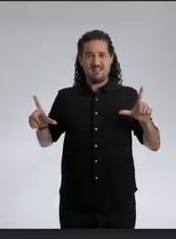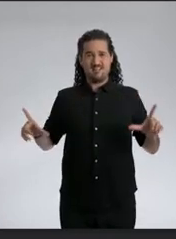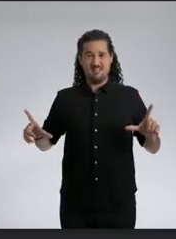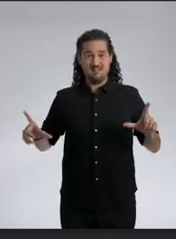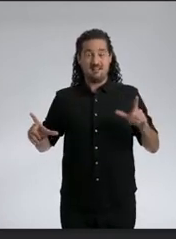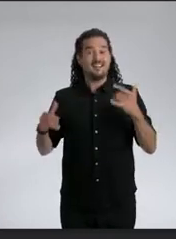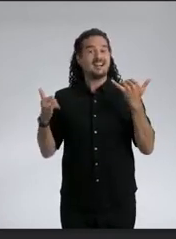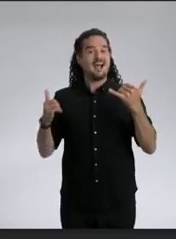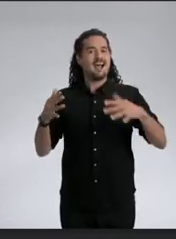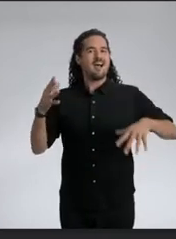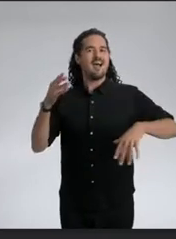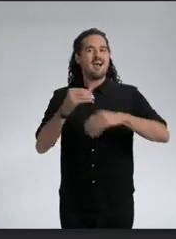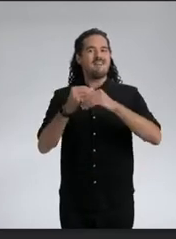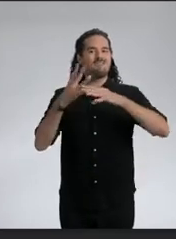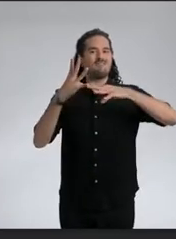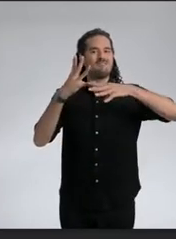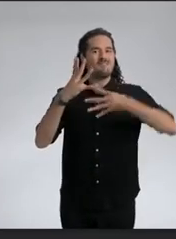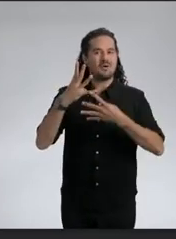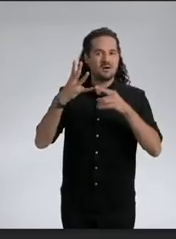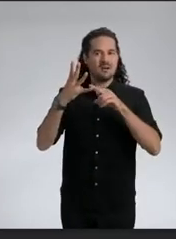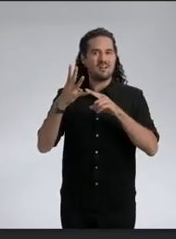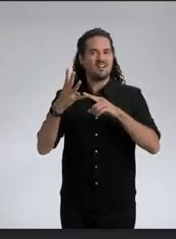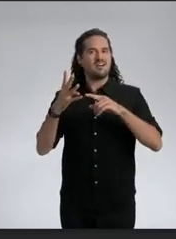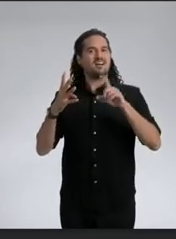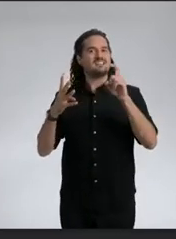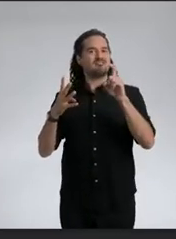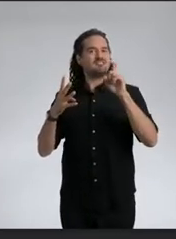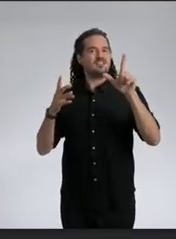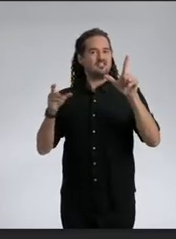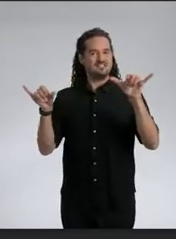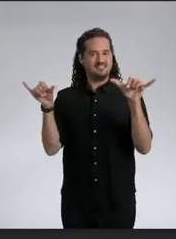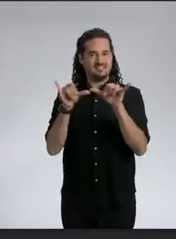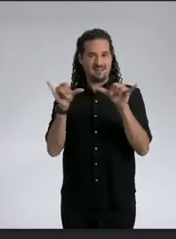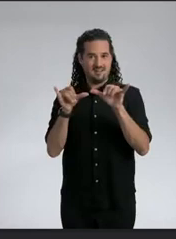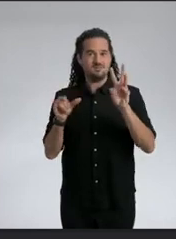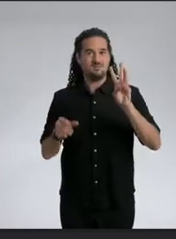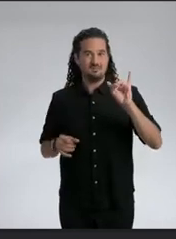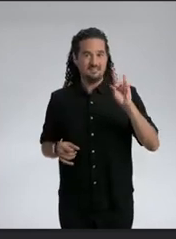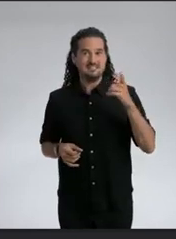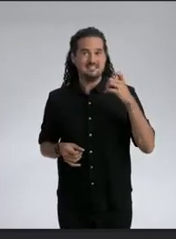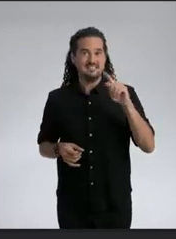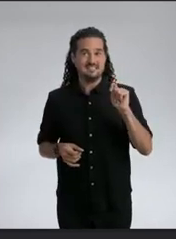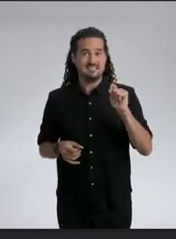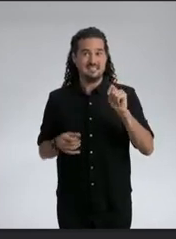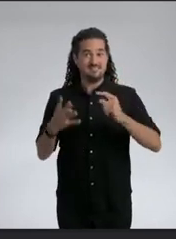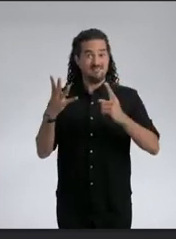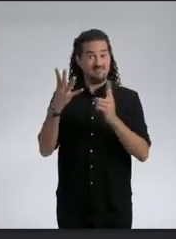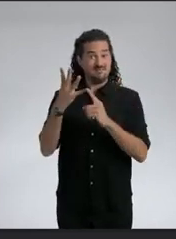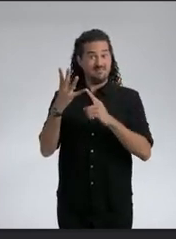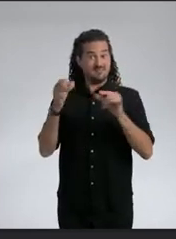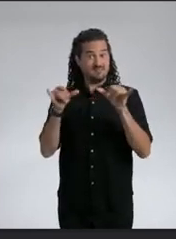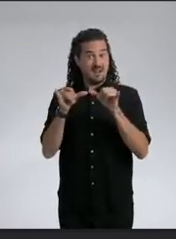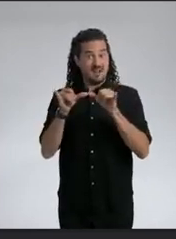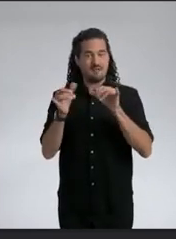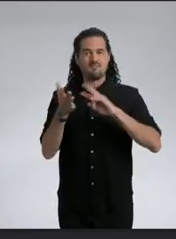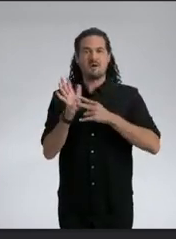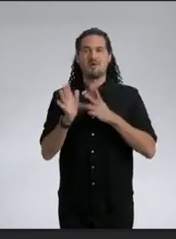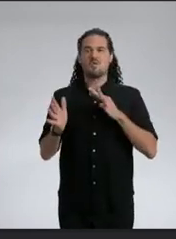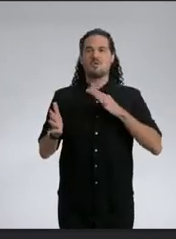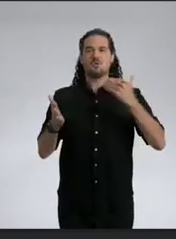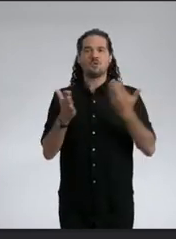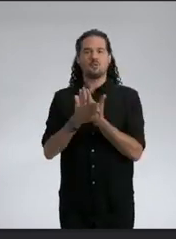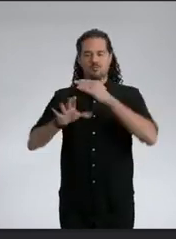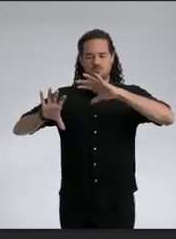introducing a new extra large size for widgets. This means a whole new set of